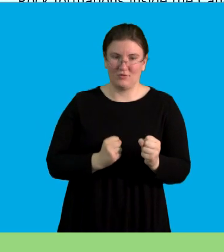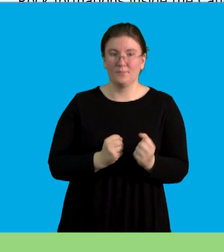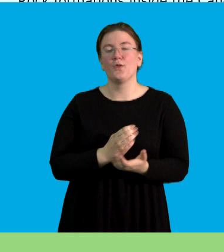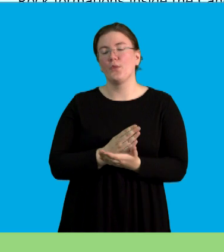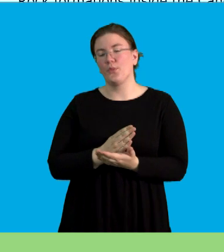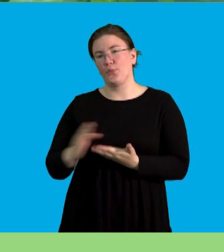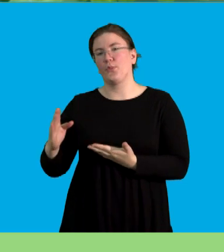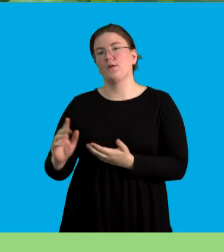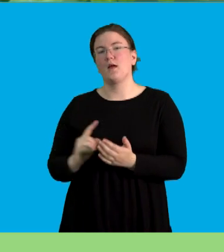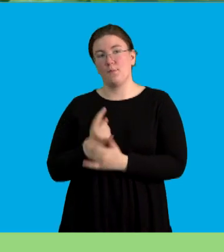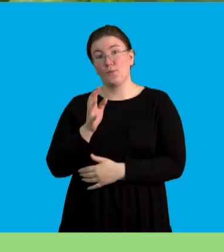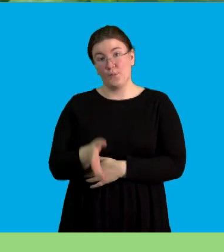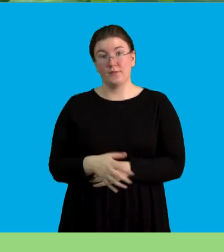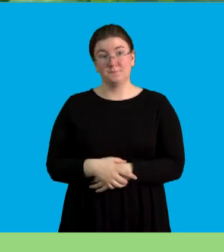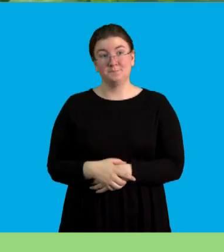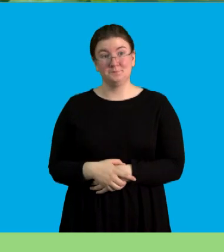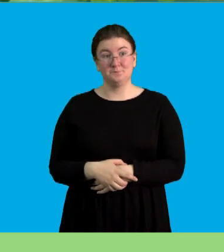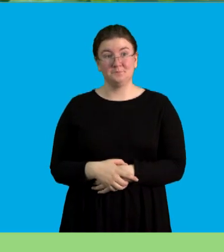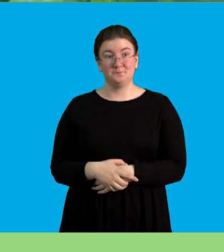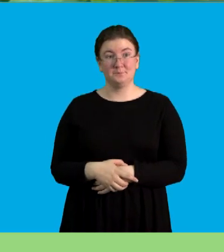will become extinct.